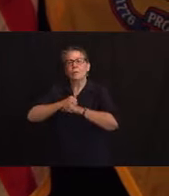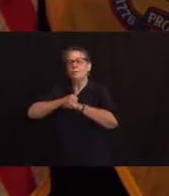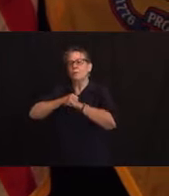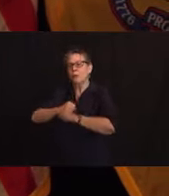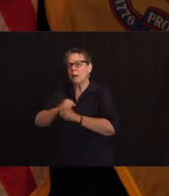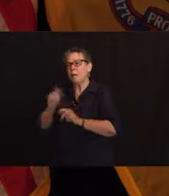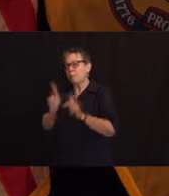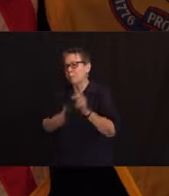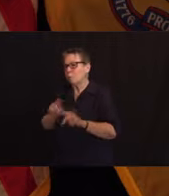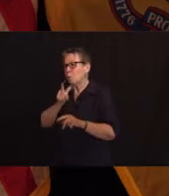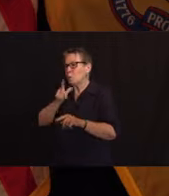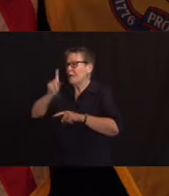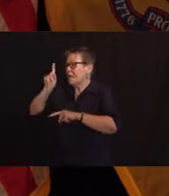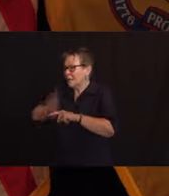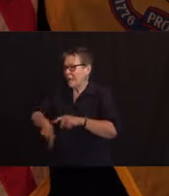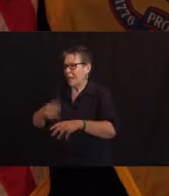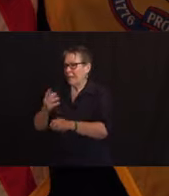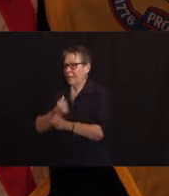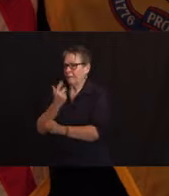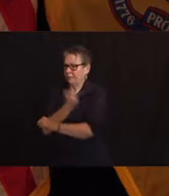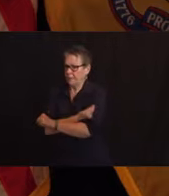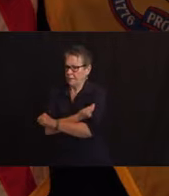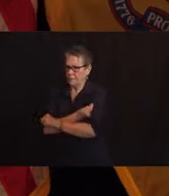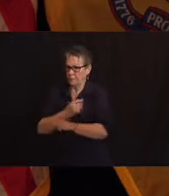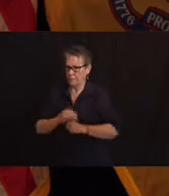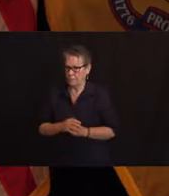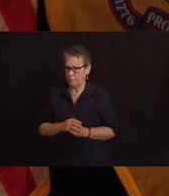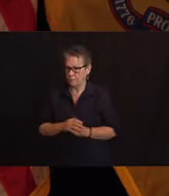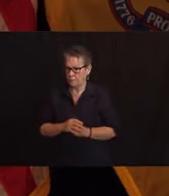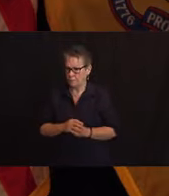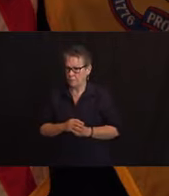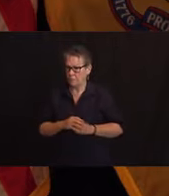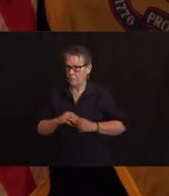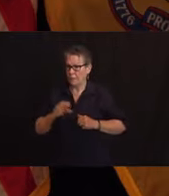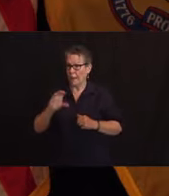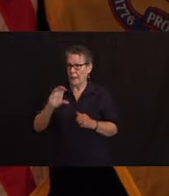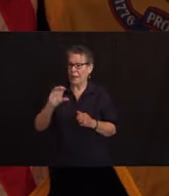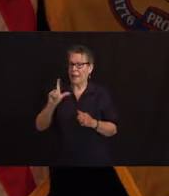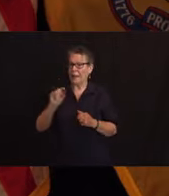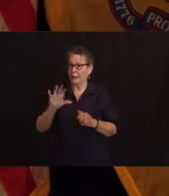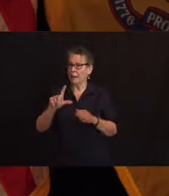that's extremely important. I do know that clinical trials are ongoing to